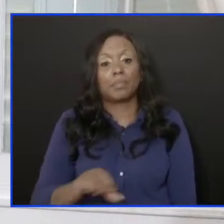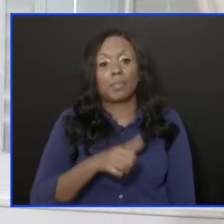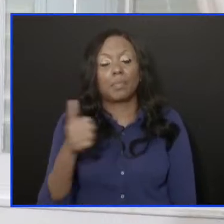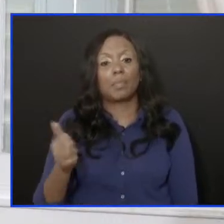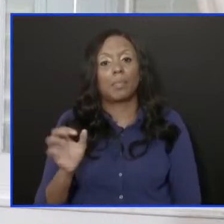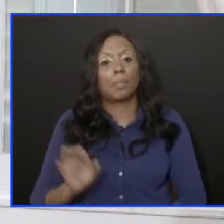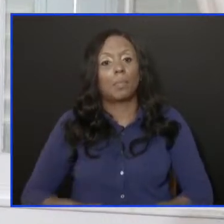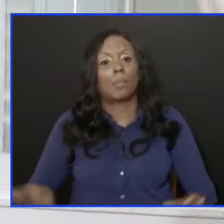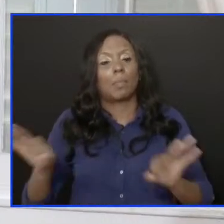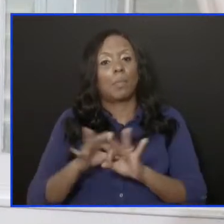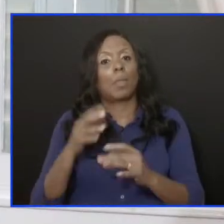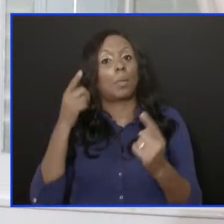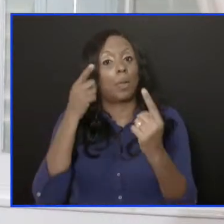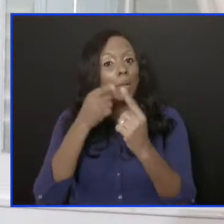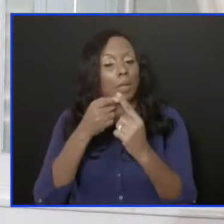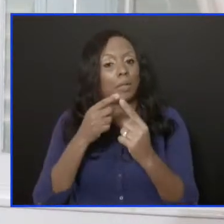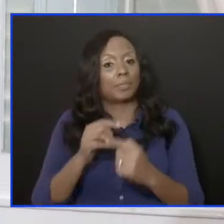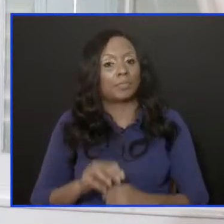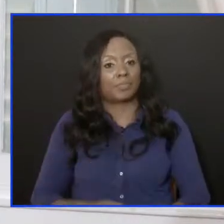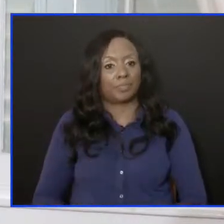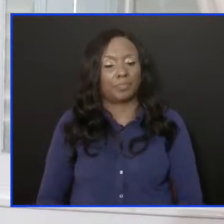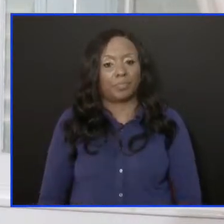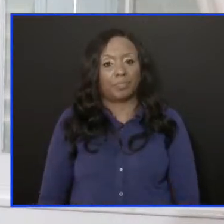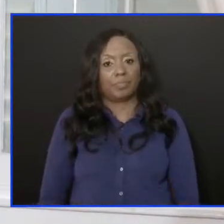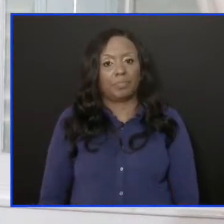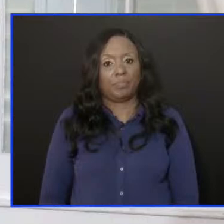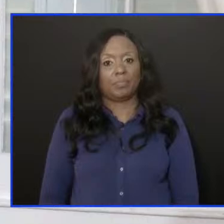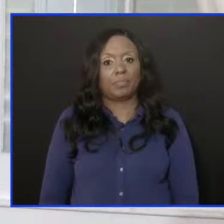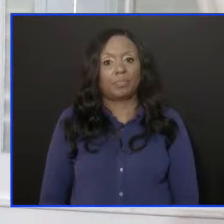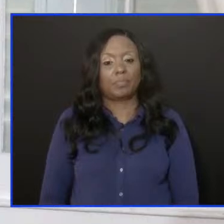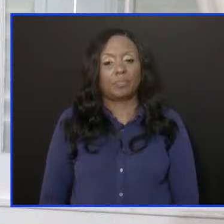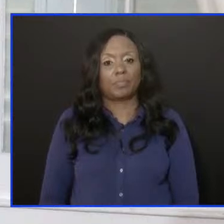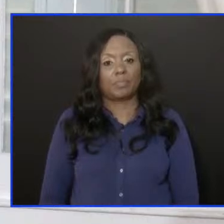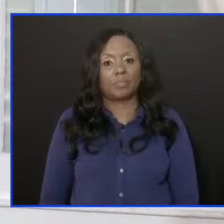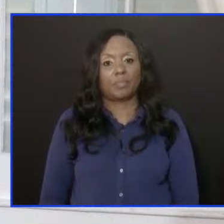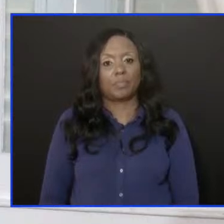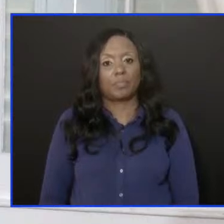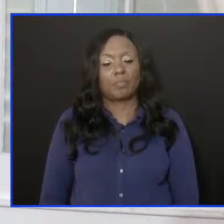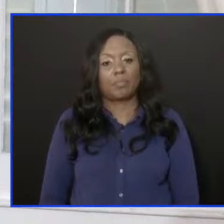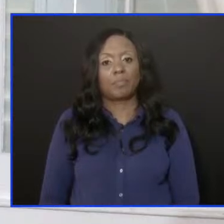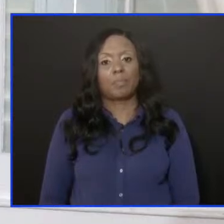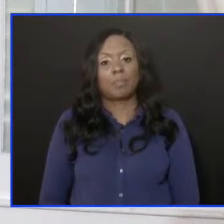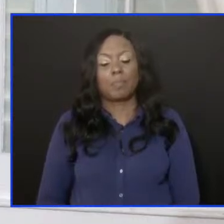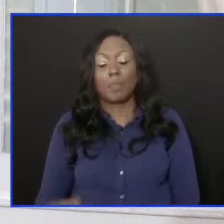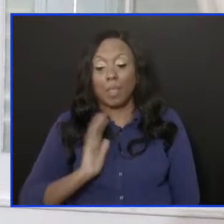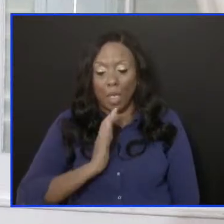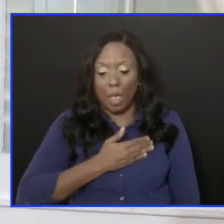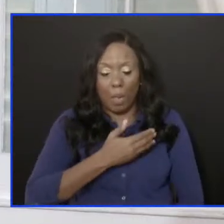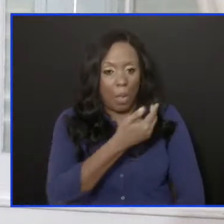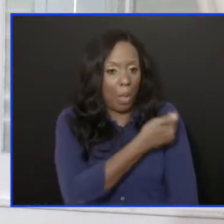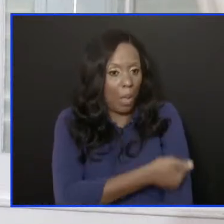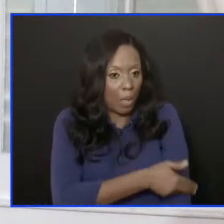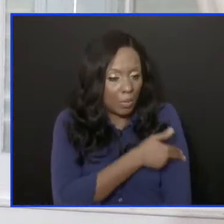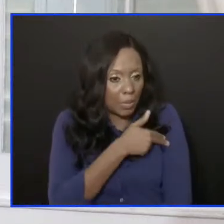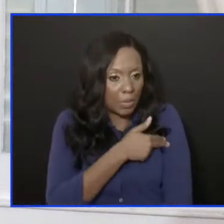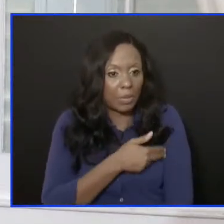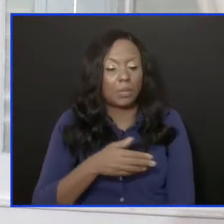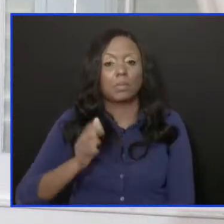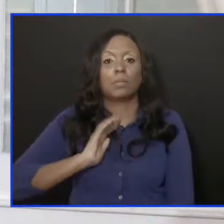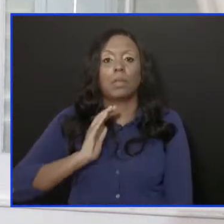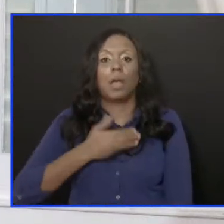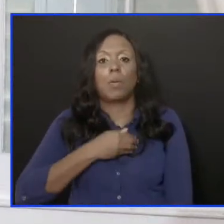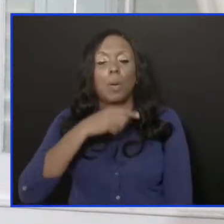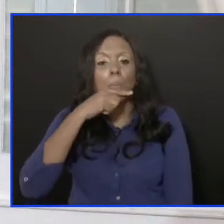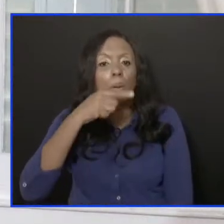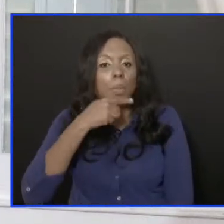is simply this. Within the public health care institutions or hospitals, that is